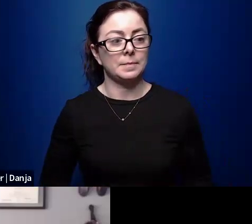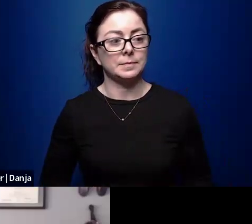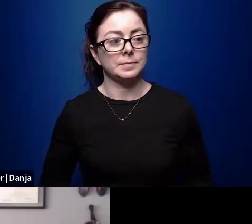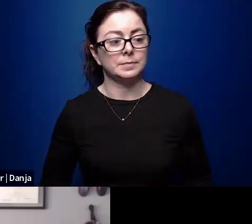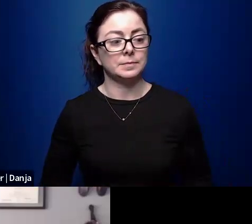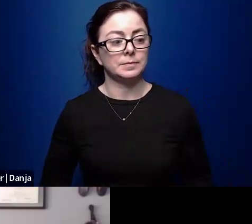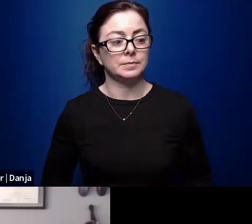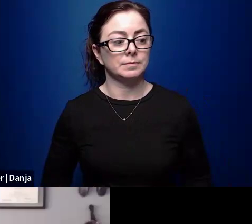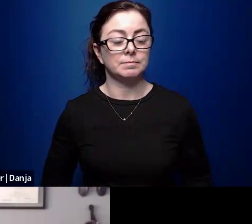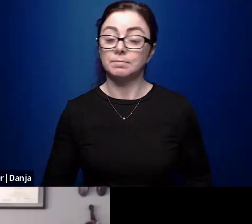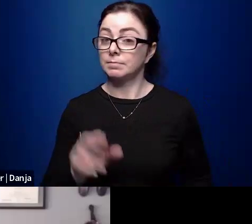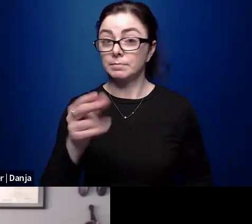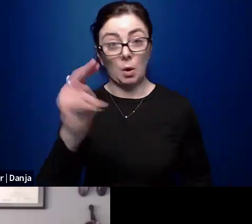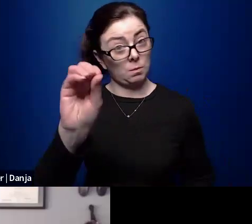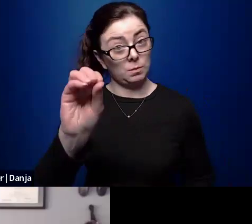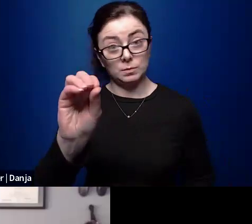No.